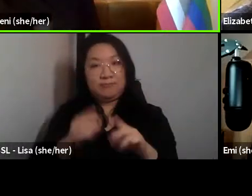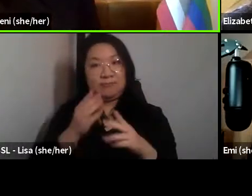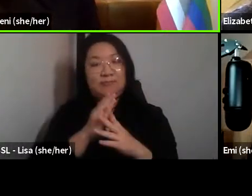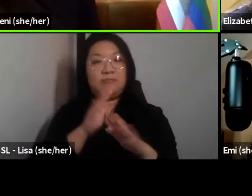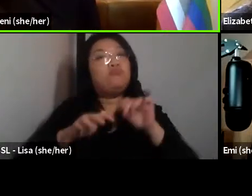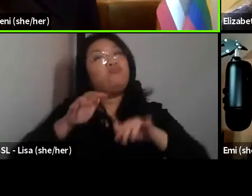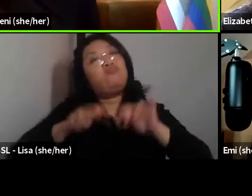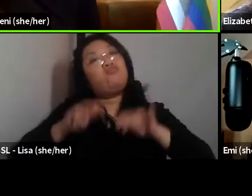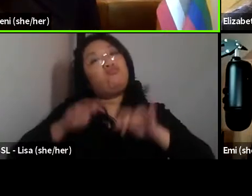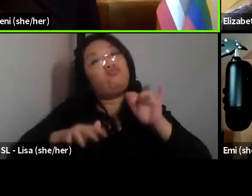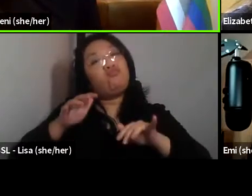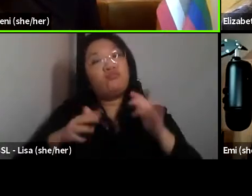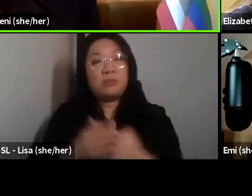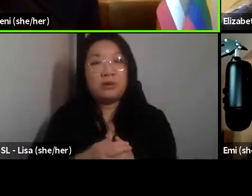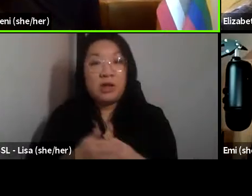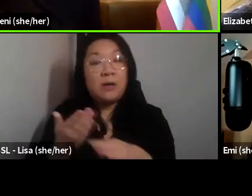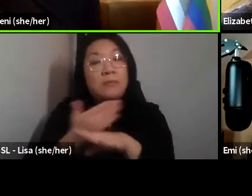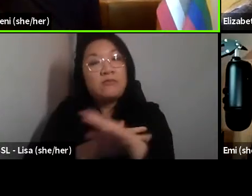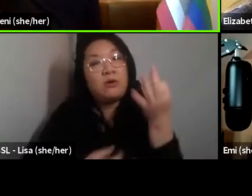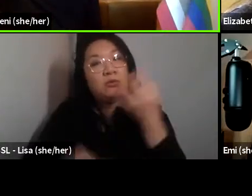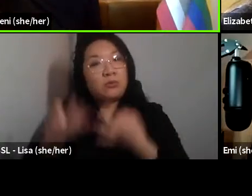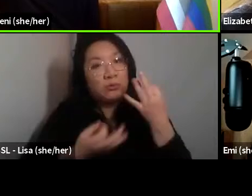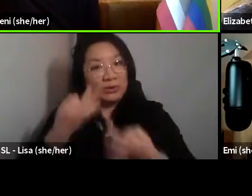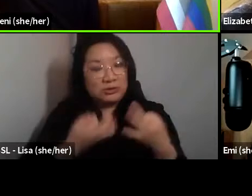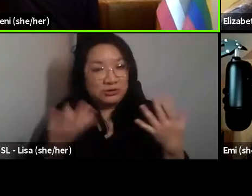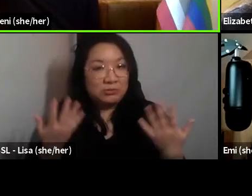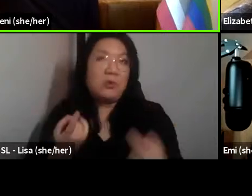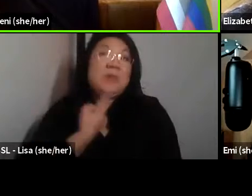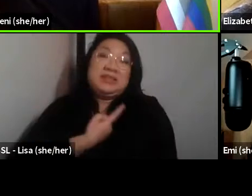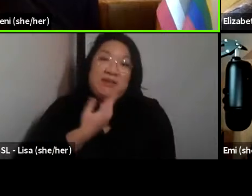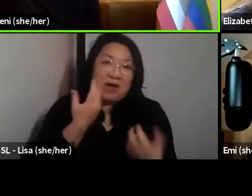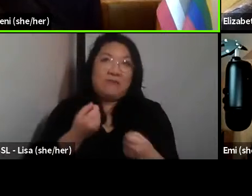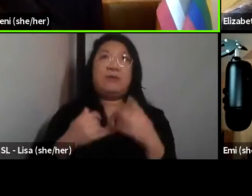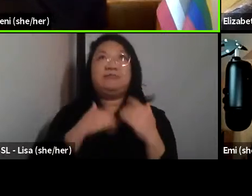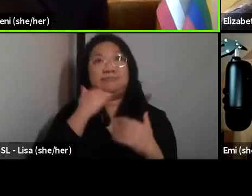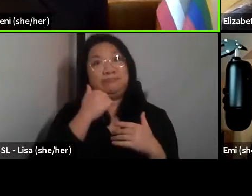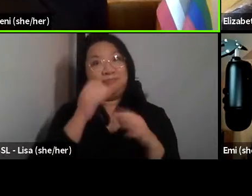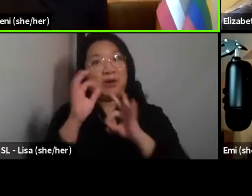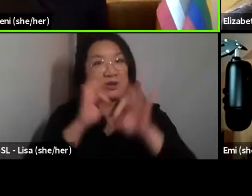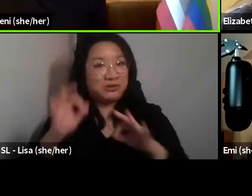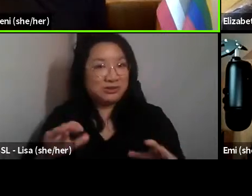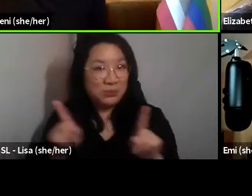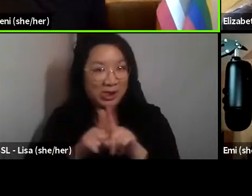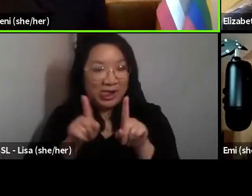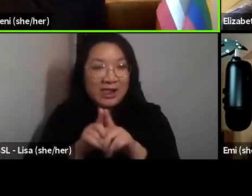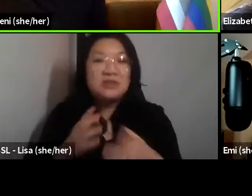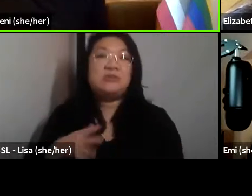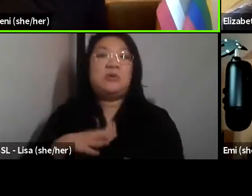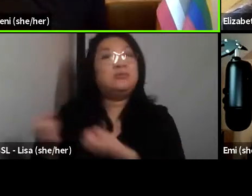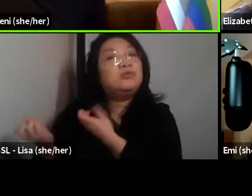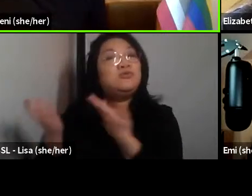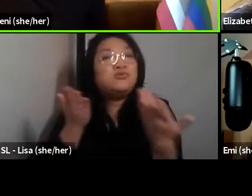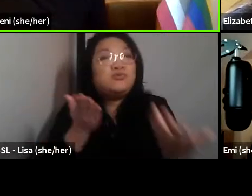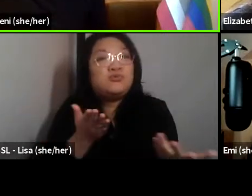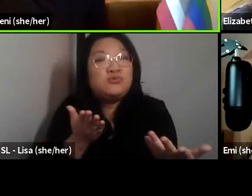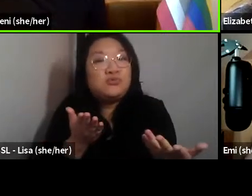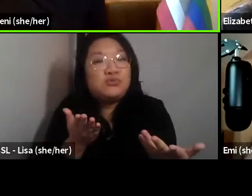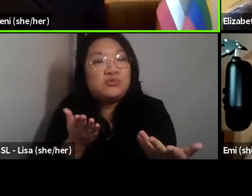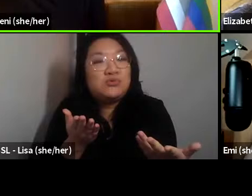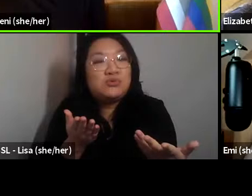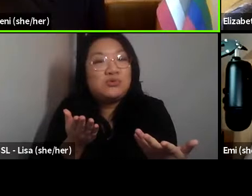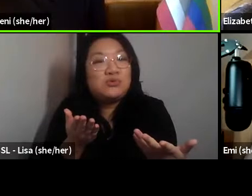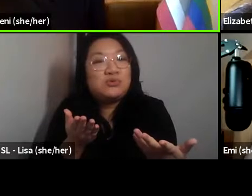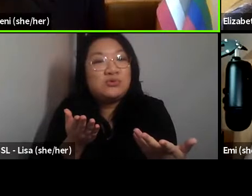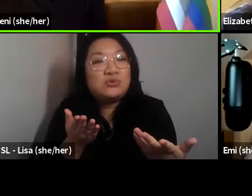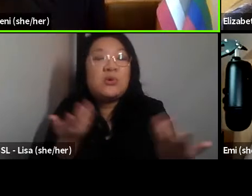get going into our questions I already have for the panel, because I have plenty, I'd like to introduce,